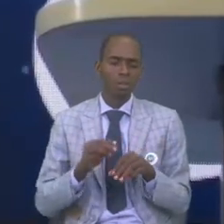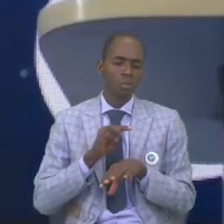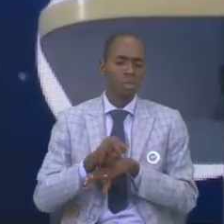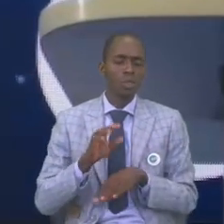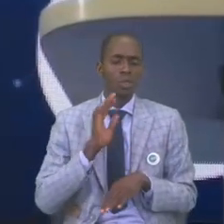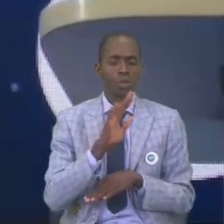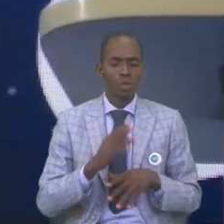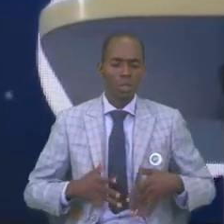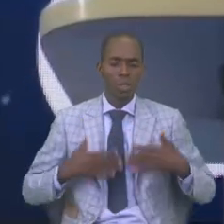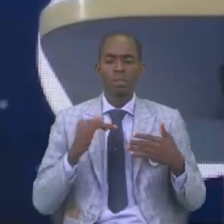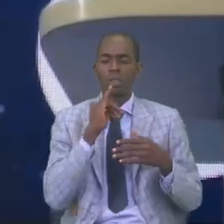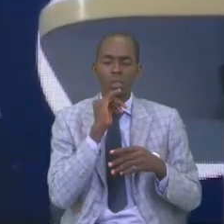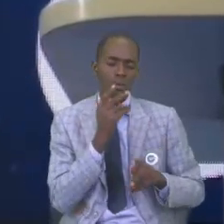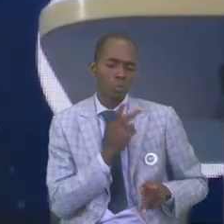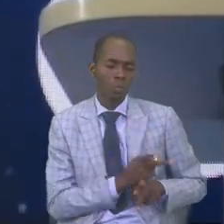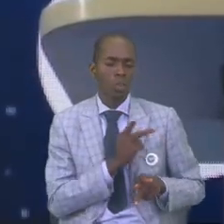life is preserved.